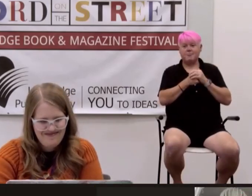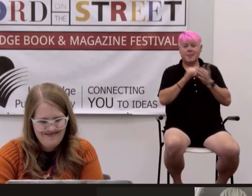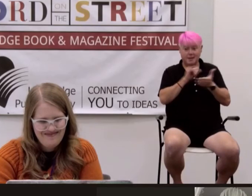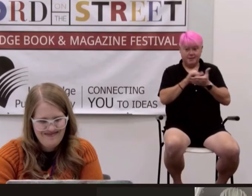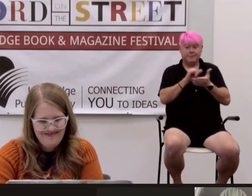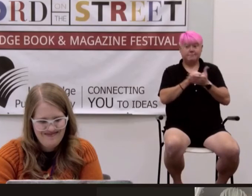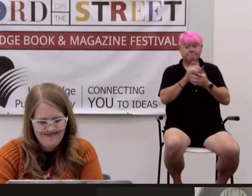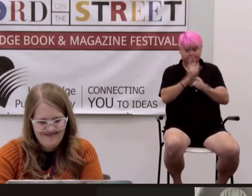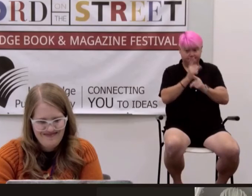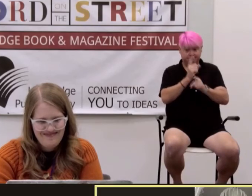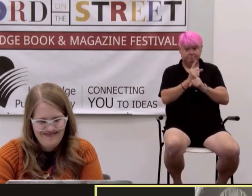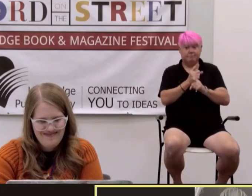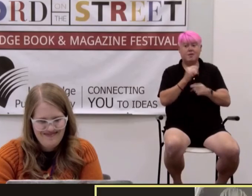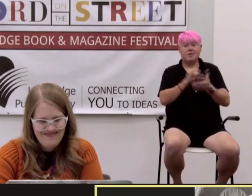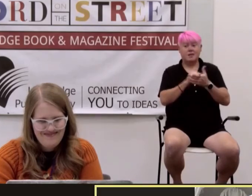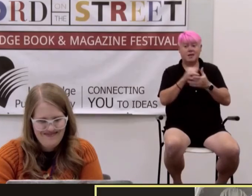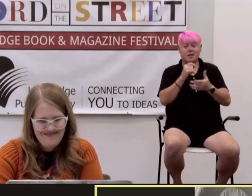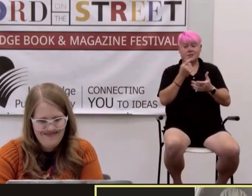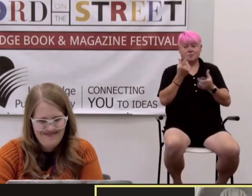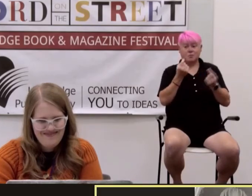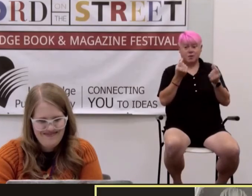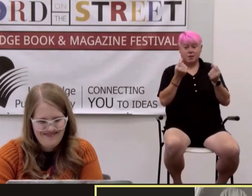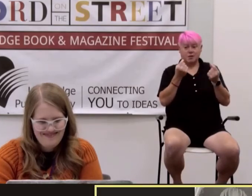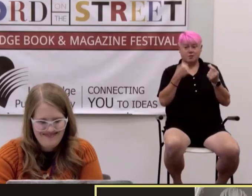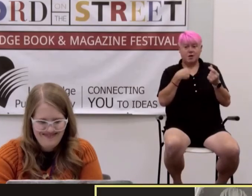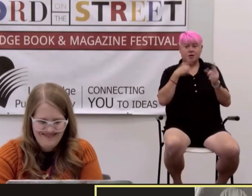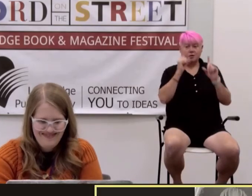That's what I do. I got a truck sitting here. I'll go anywhere.